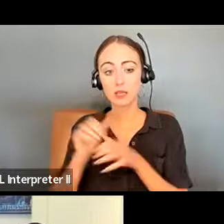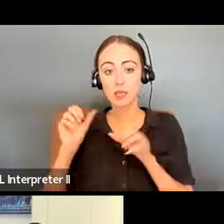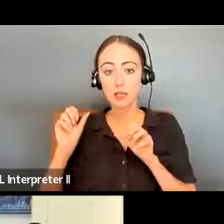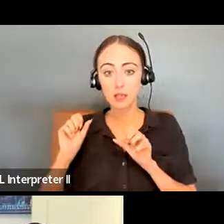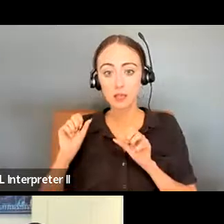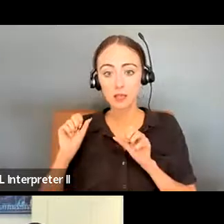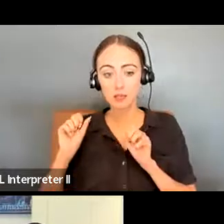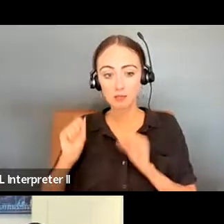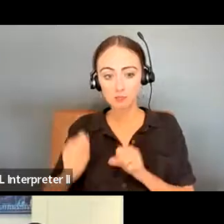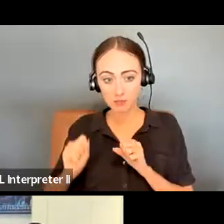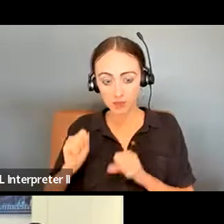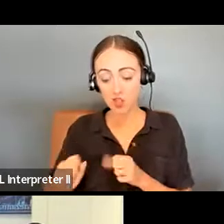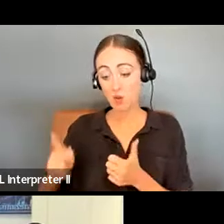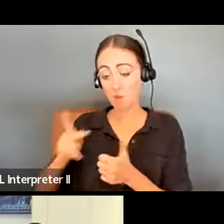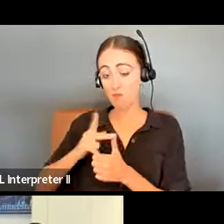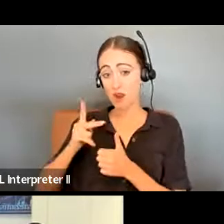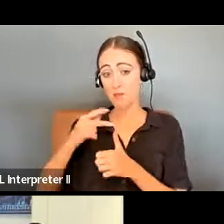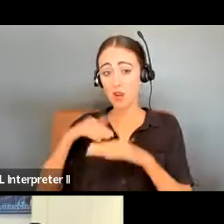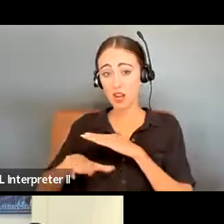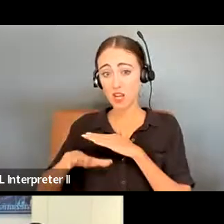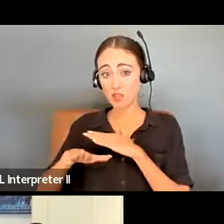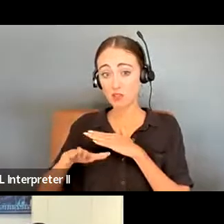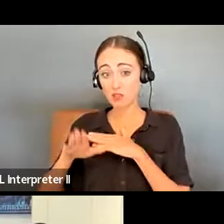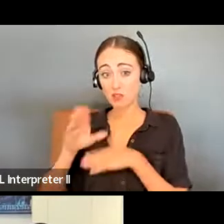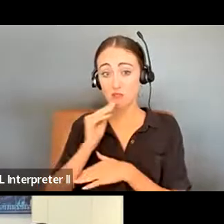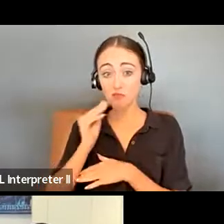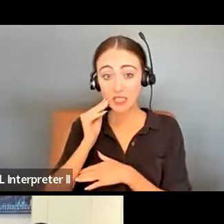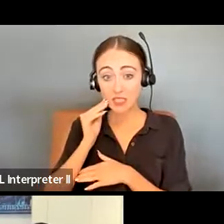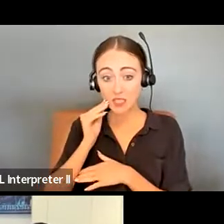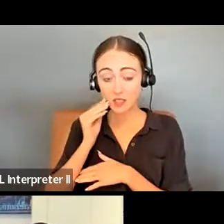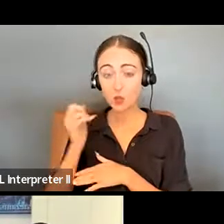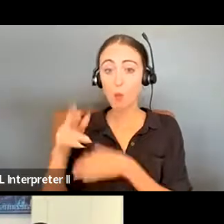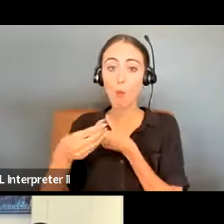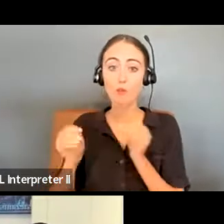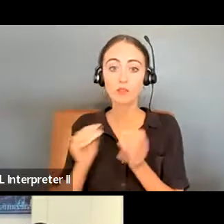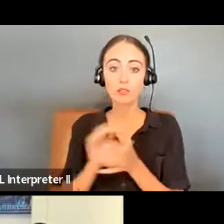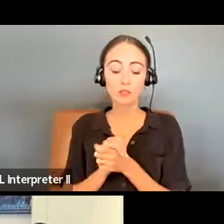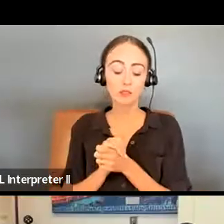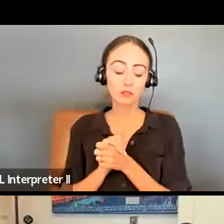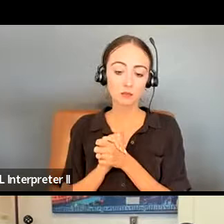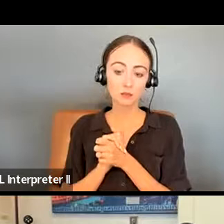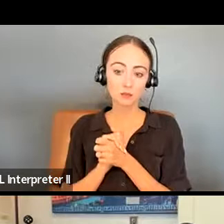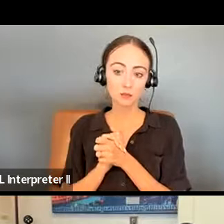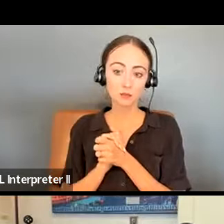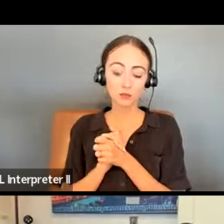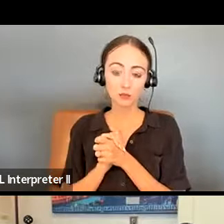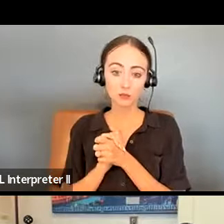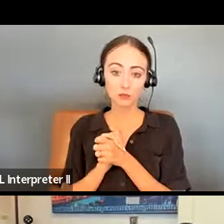the primary entrance to residences or offices.